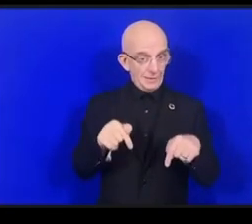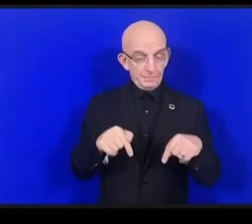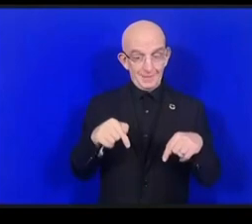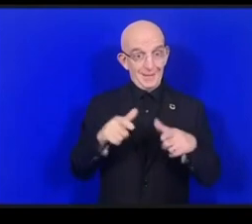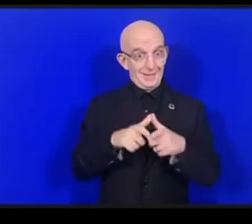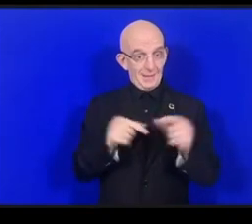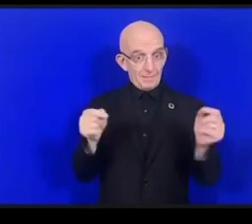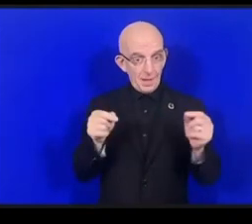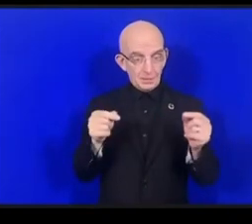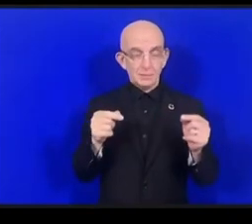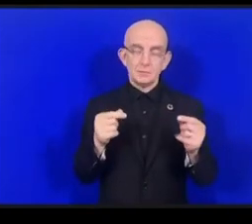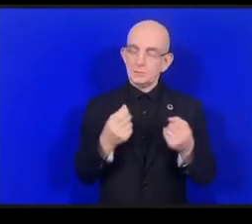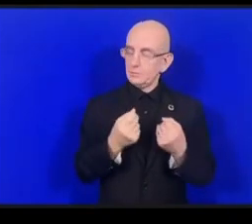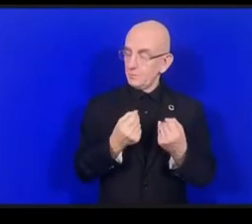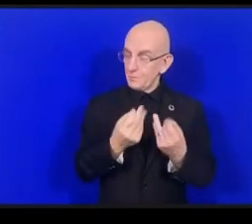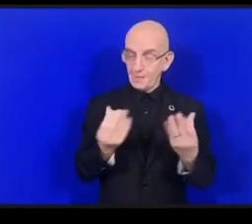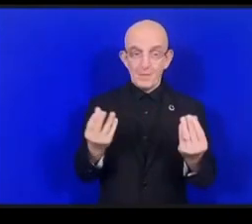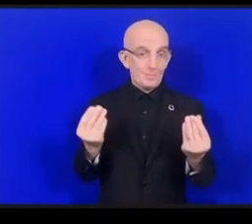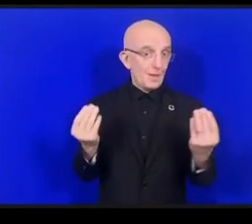have an internet.